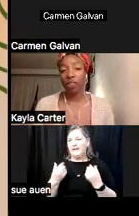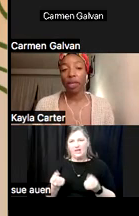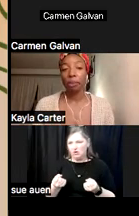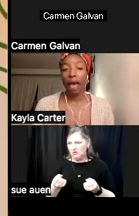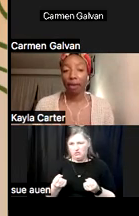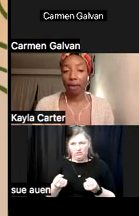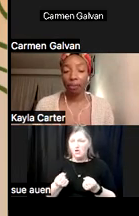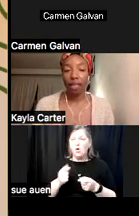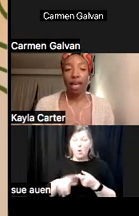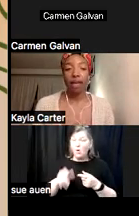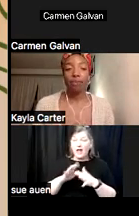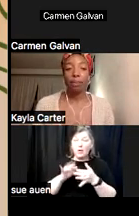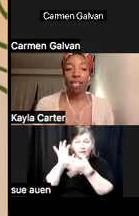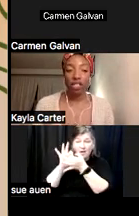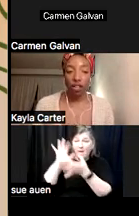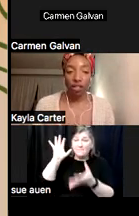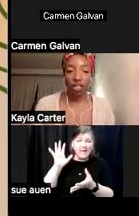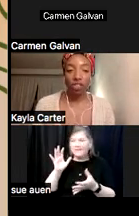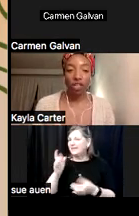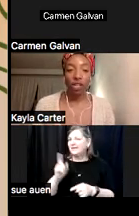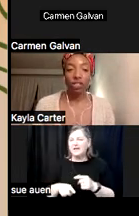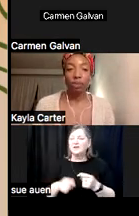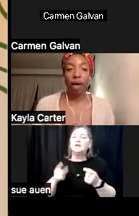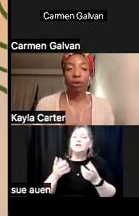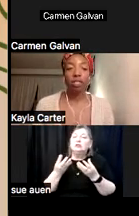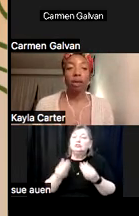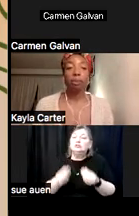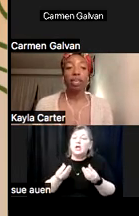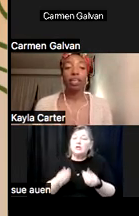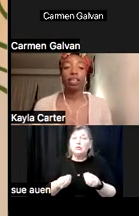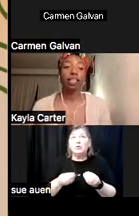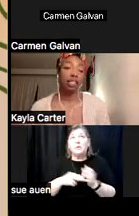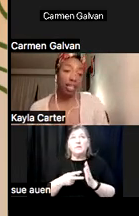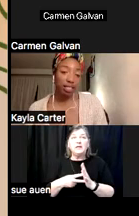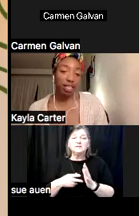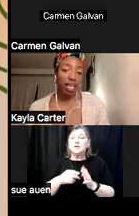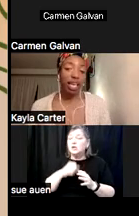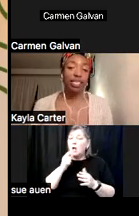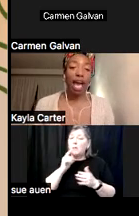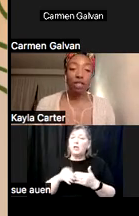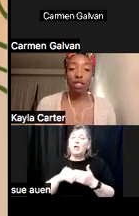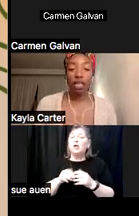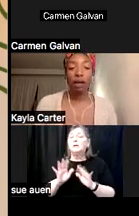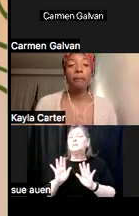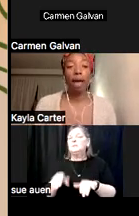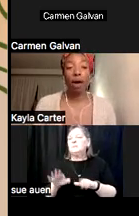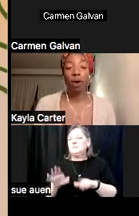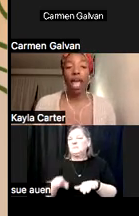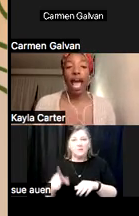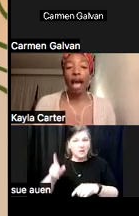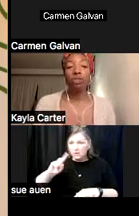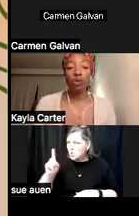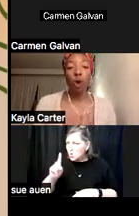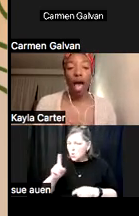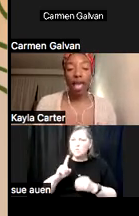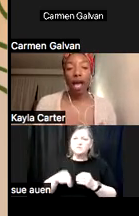way that we unpack them. Being gentle is not just about being lenient. It's actually about